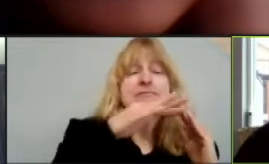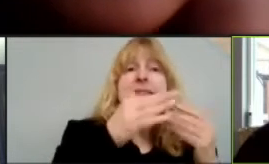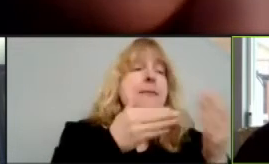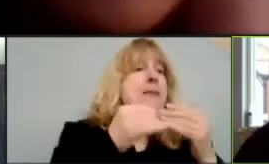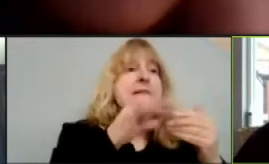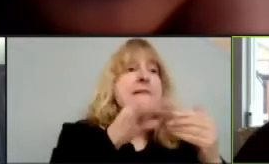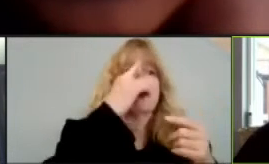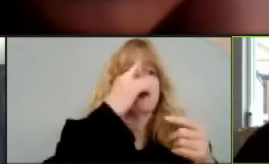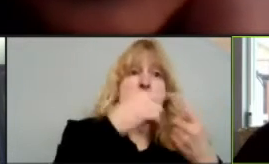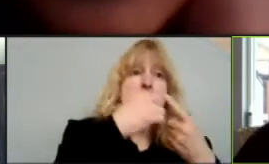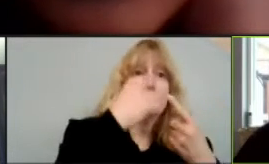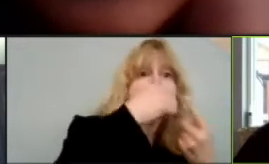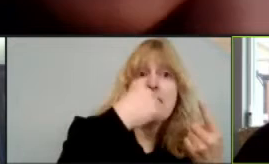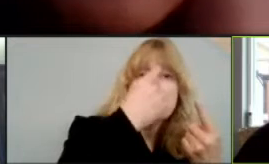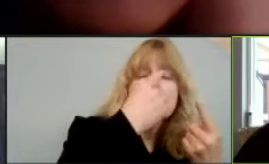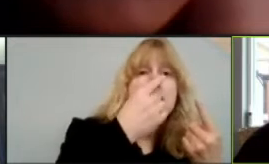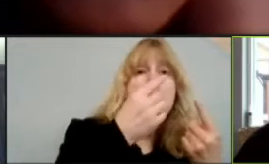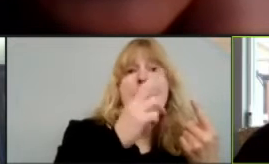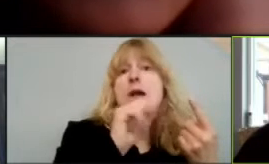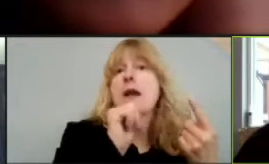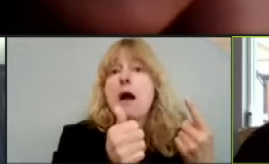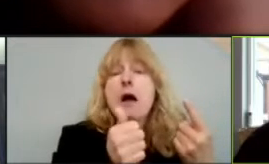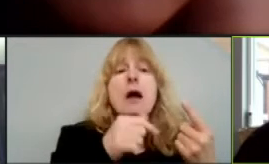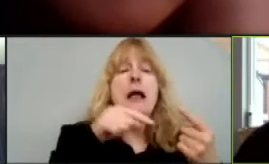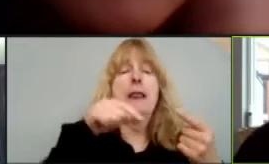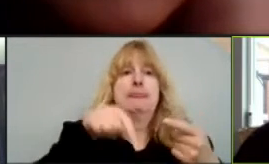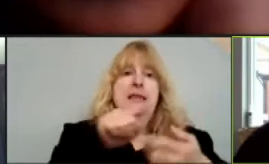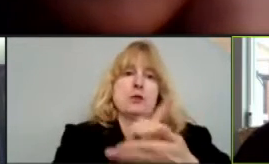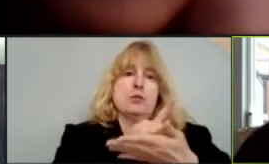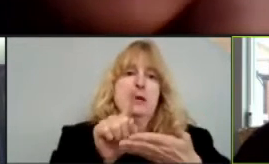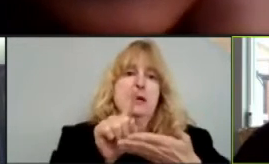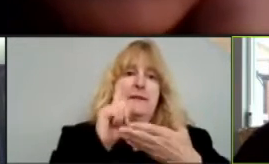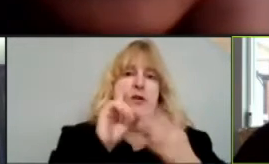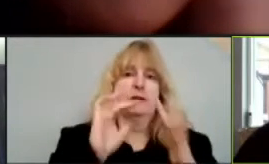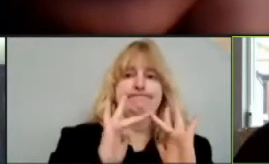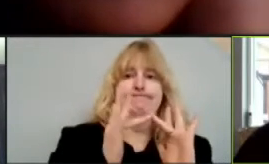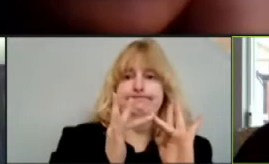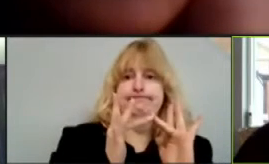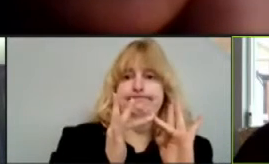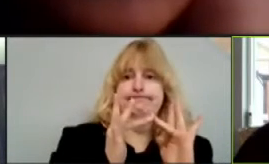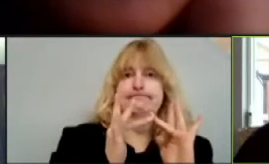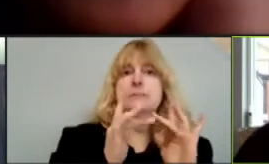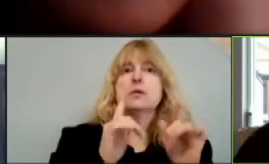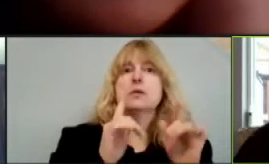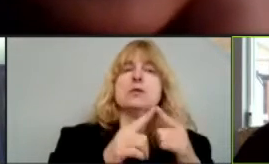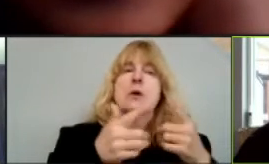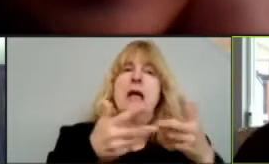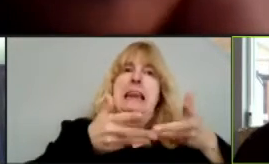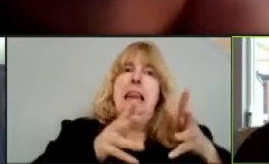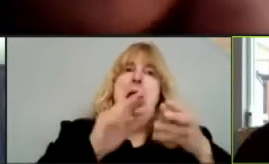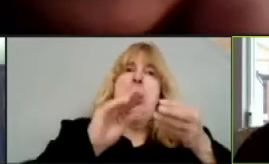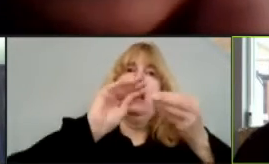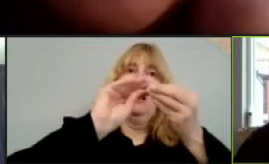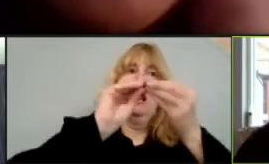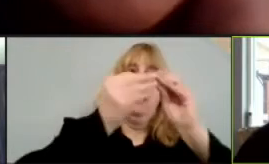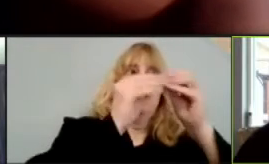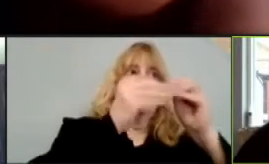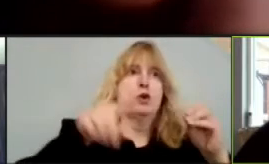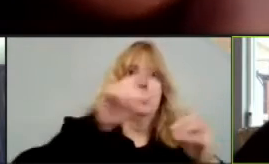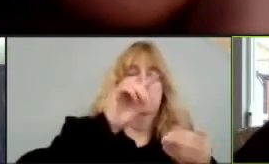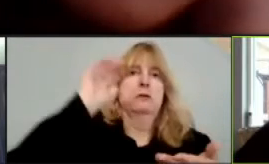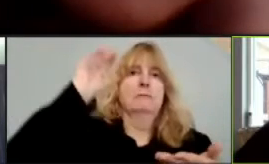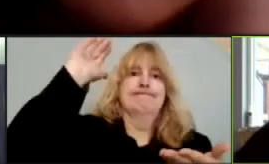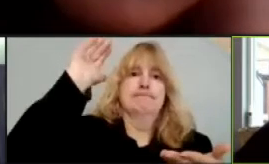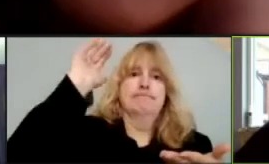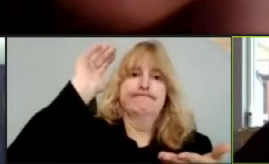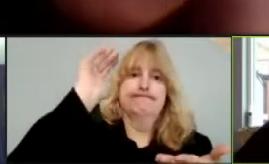have taken this week as a virtual week, simply to let things kind of settle down. And we'll those that are offering an in-person option